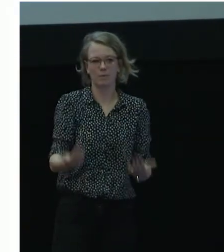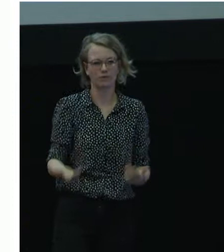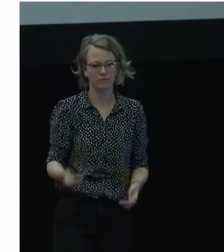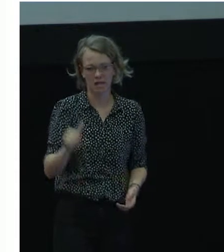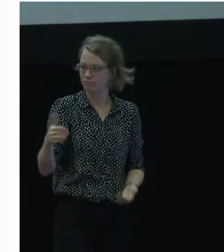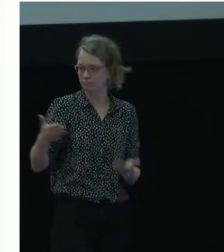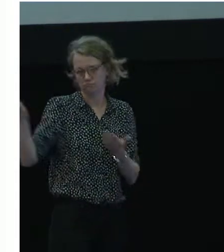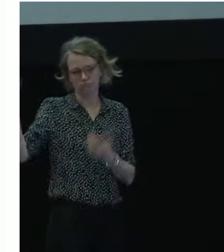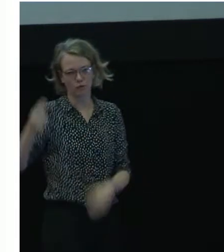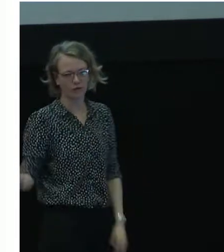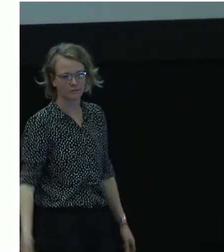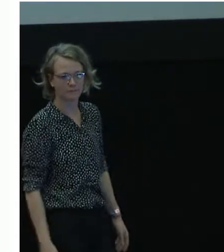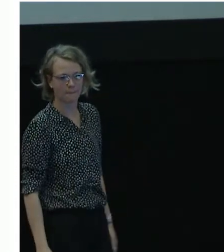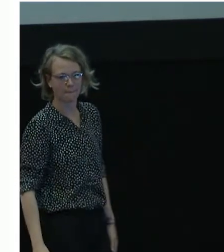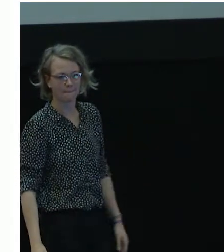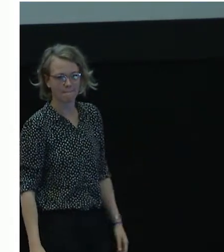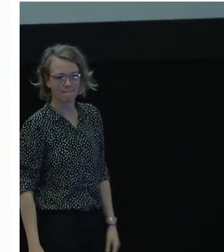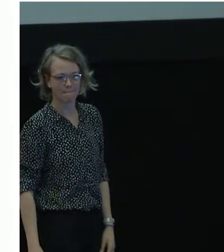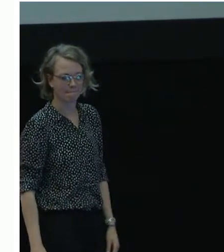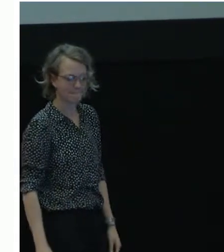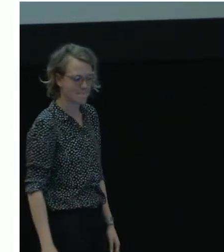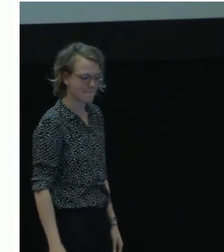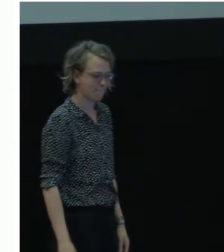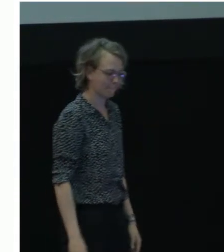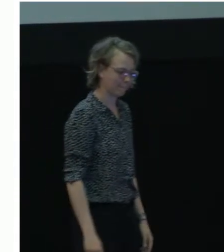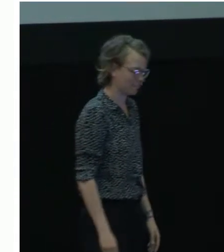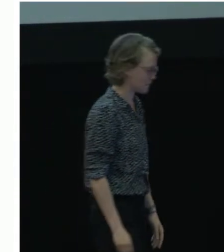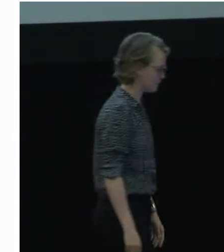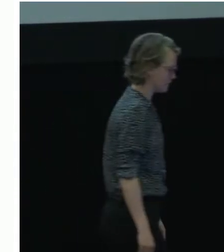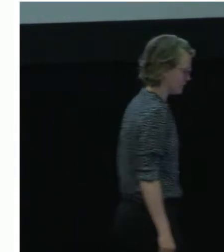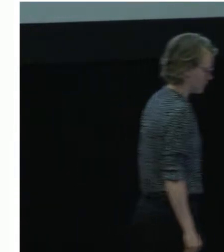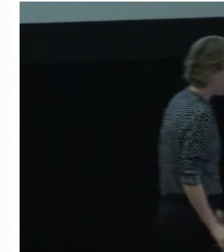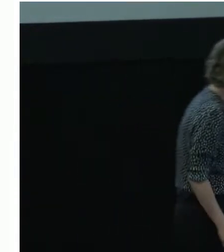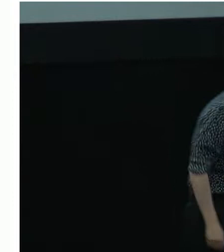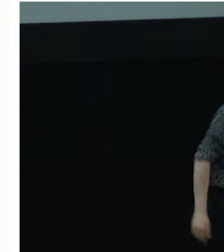use to improve your work and have others benefit from it as well.